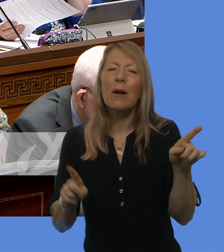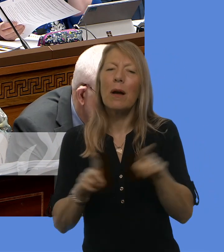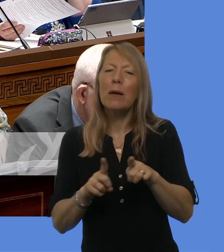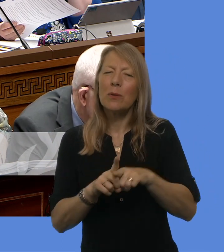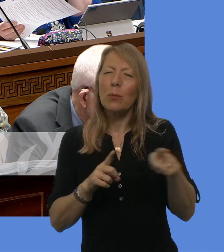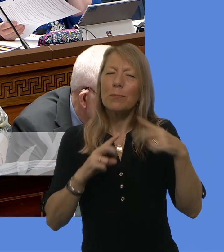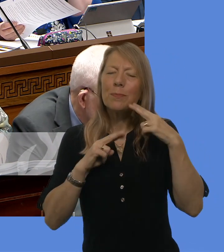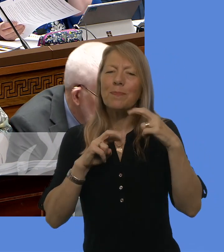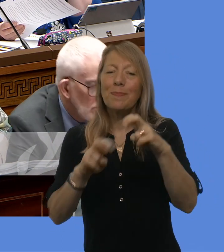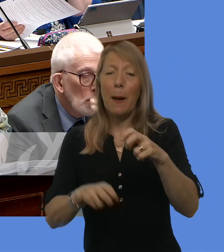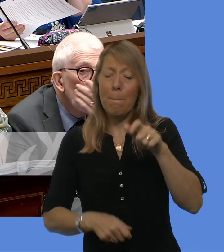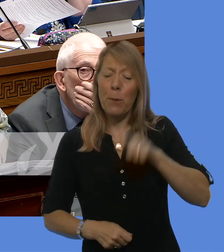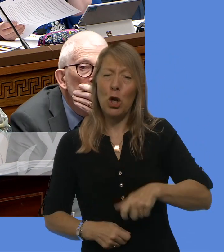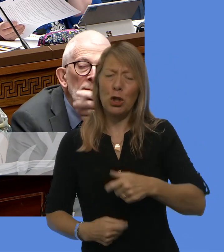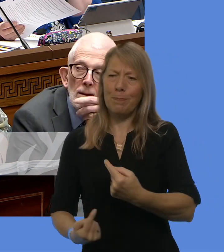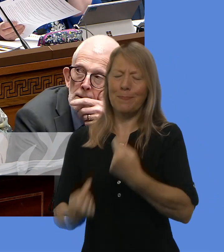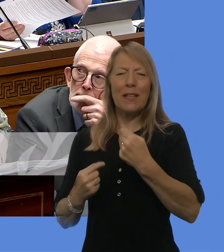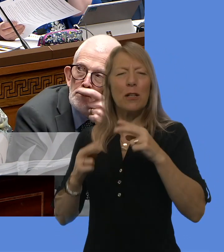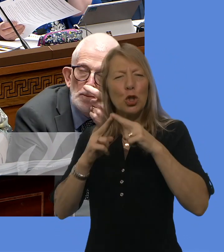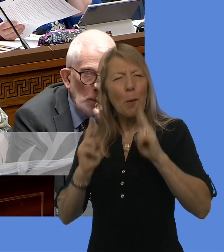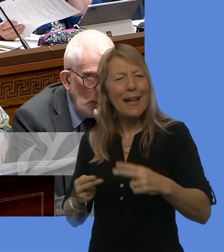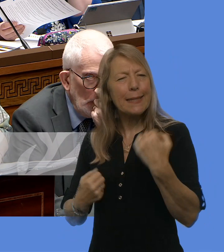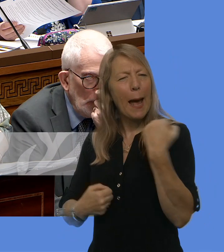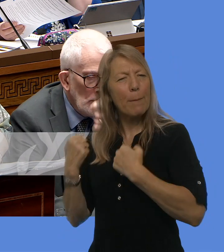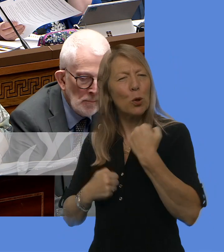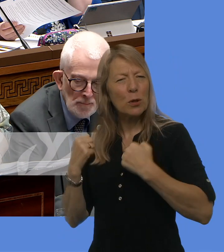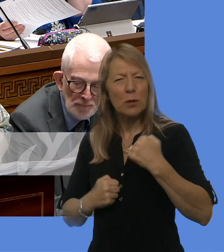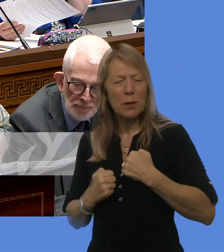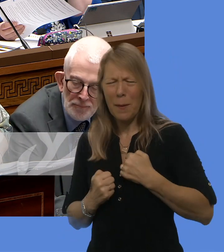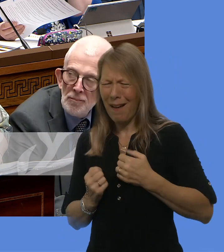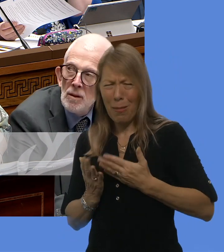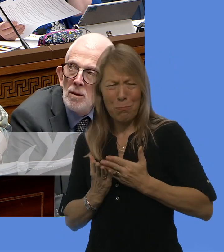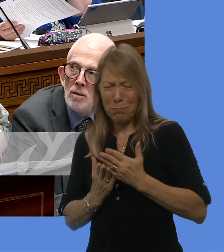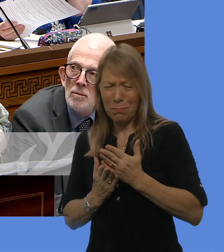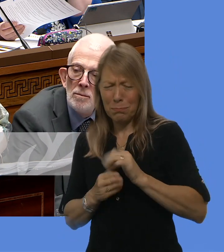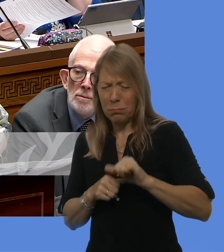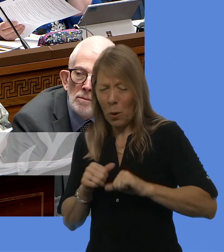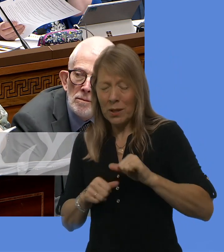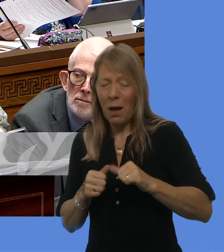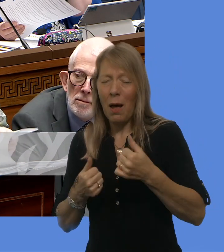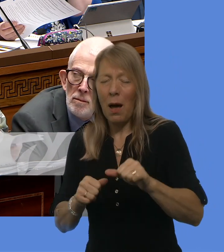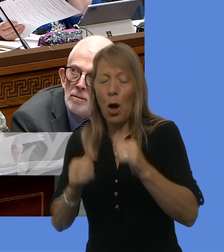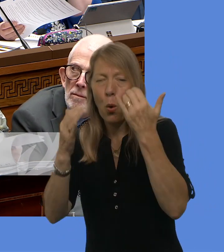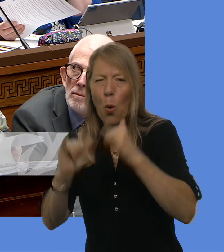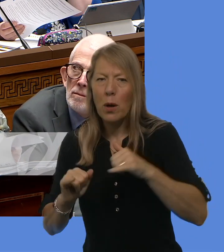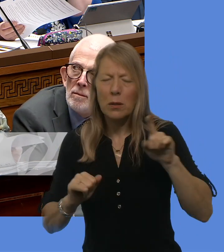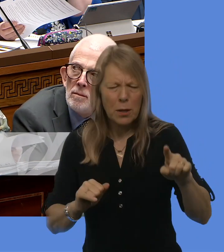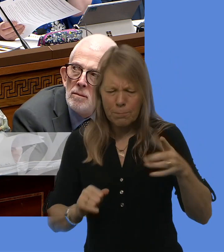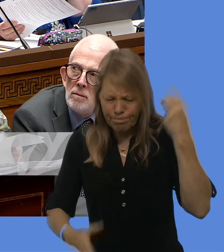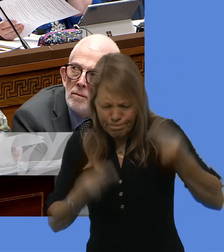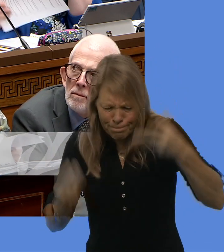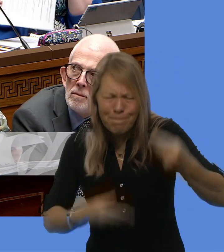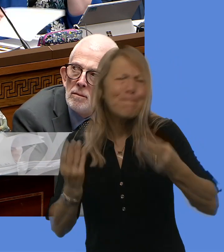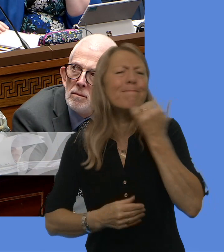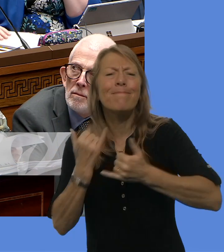family courts and challenged for reform in terms of the family court system, which I think has been incredibly helpful, particularly to those victims